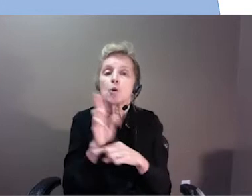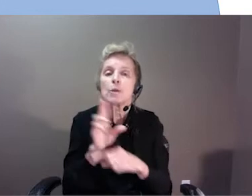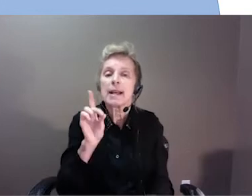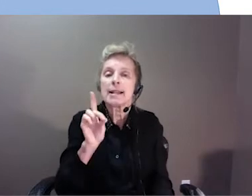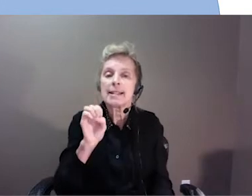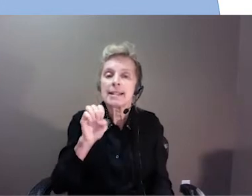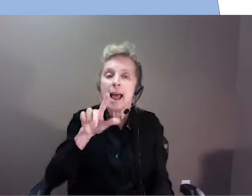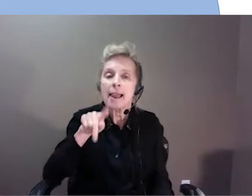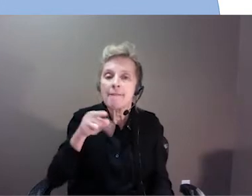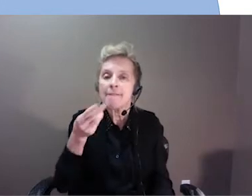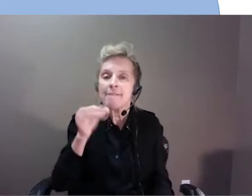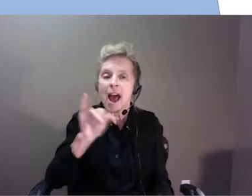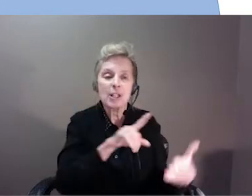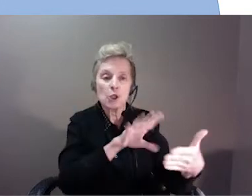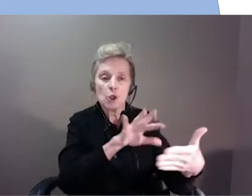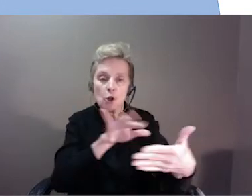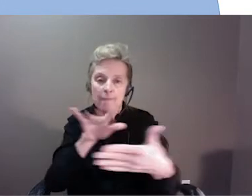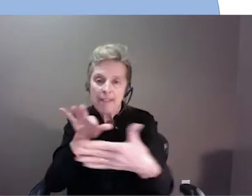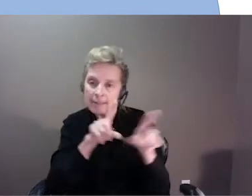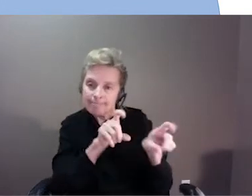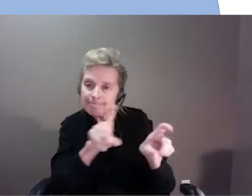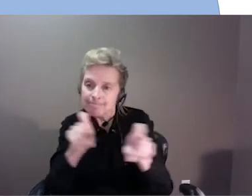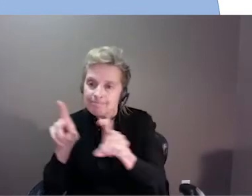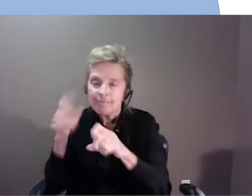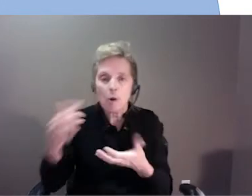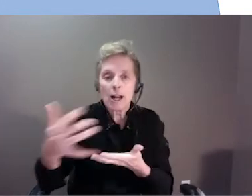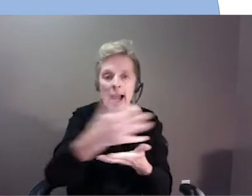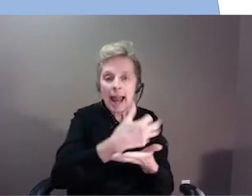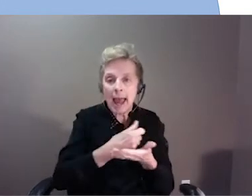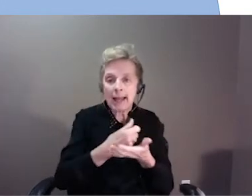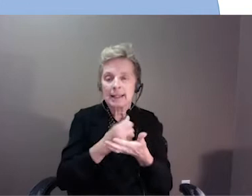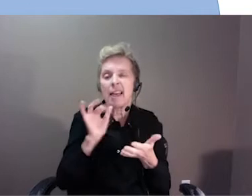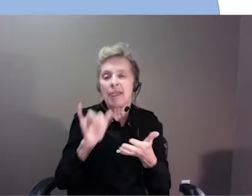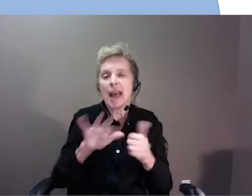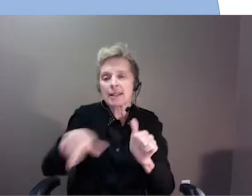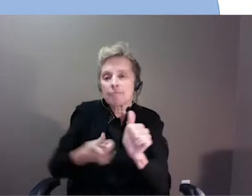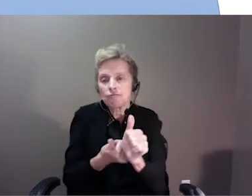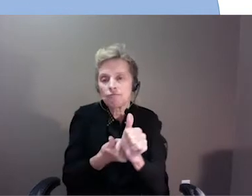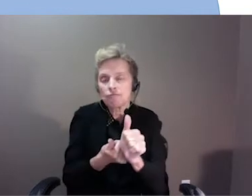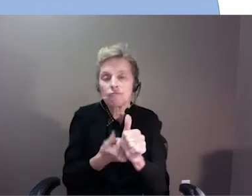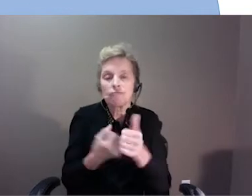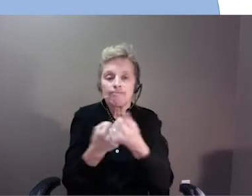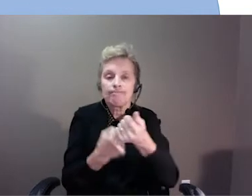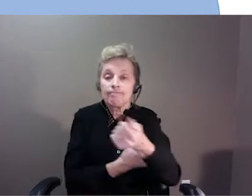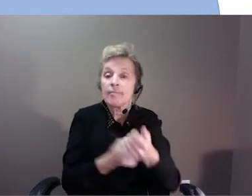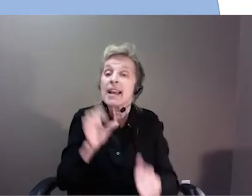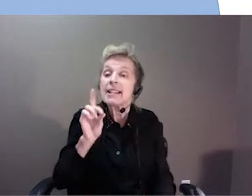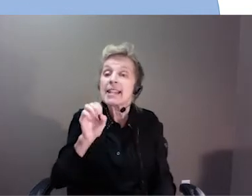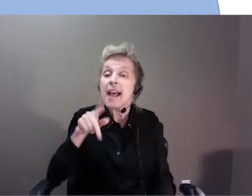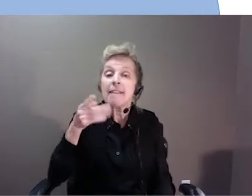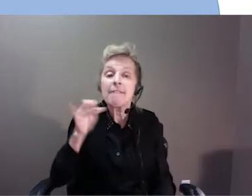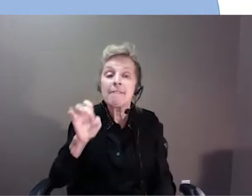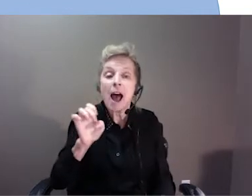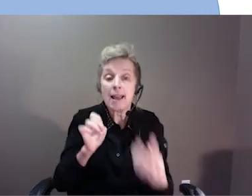a core component for our data collection in order to achieve our study objectives. The Delphi method is a foresight-based